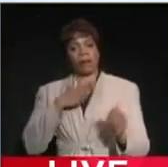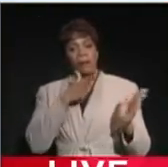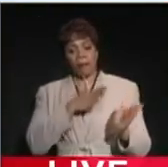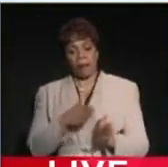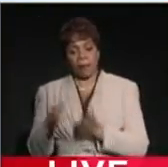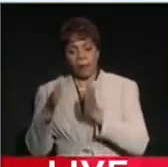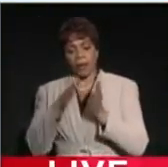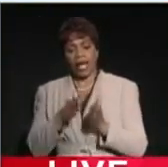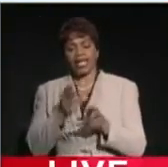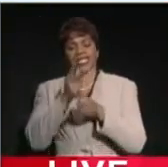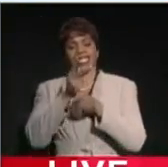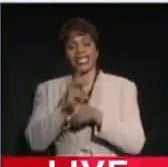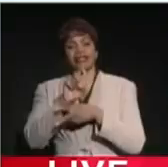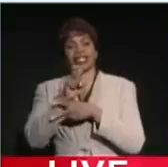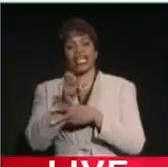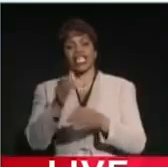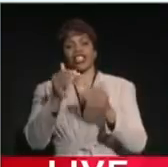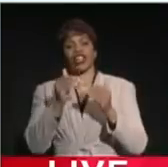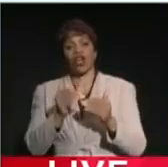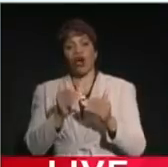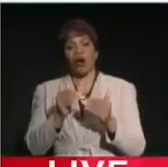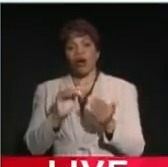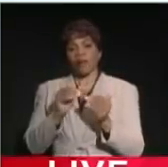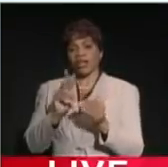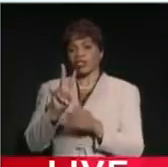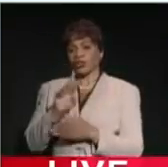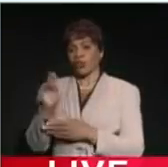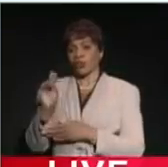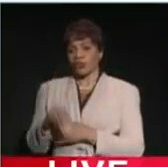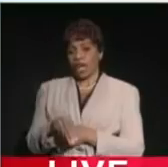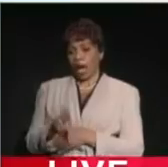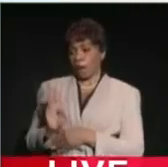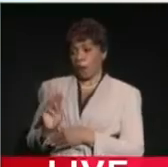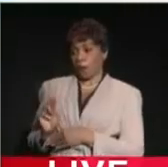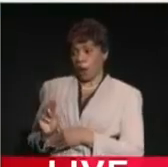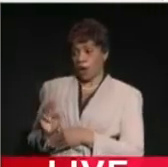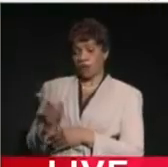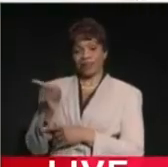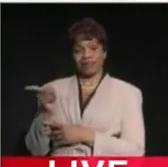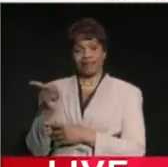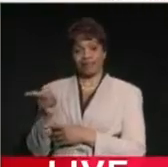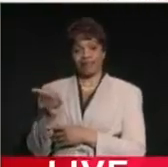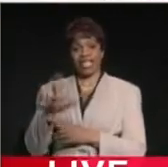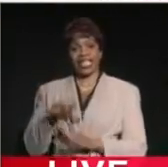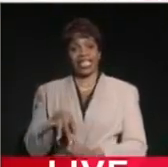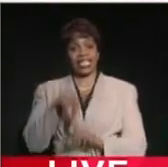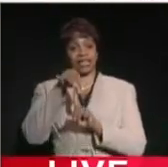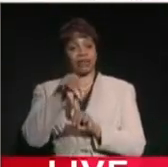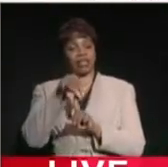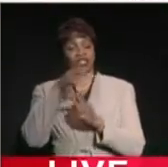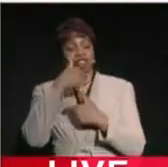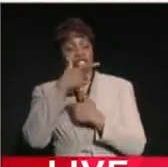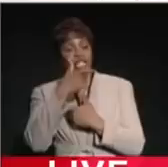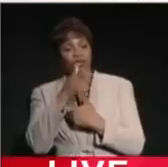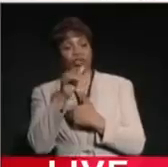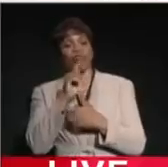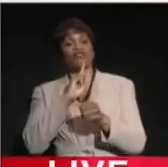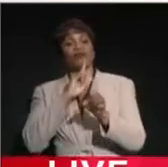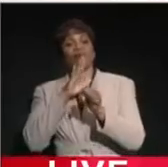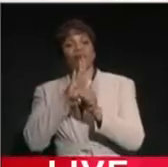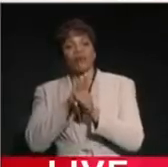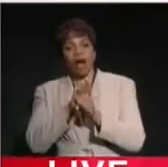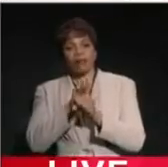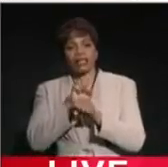lower than the 2% cap. Phil Murphy, on the other hand, because he is in the pocket of the special interest, because he has promised the labor